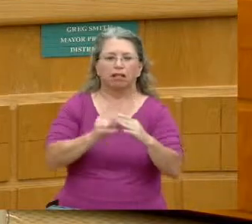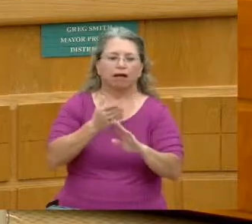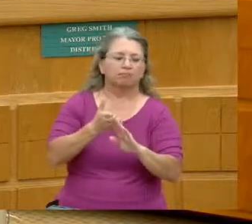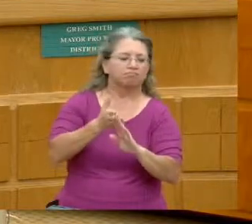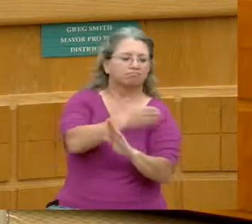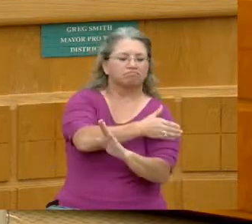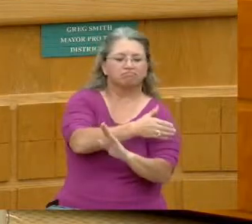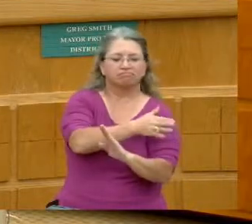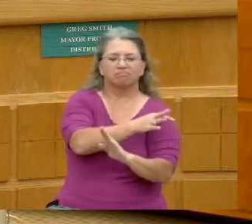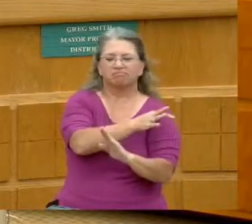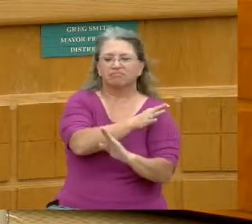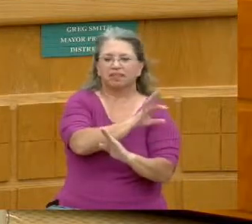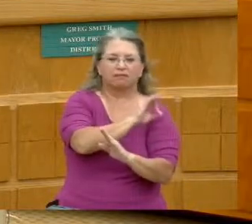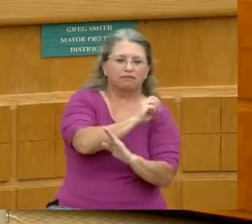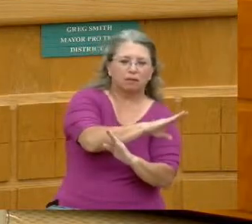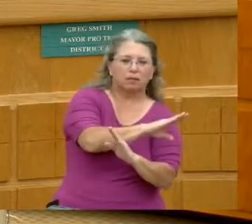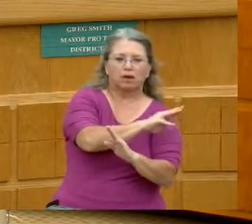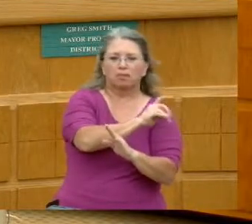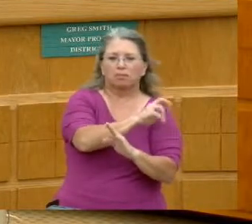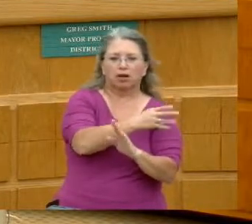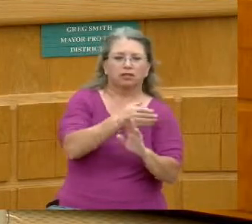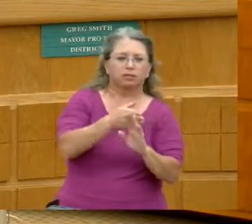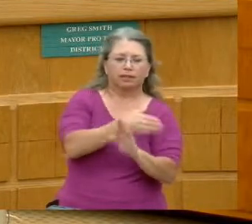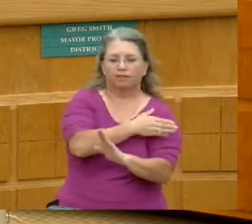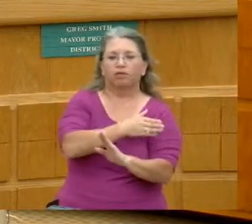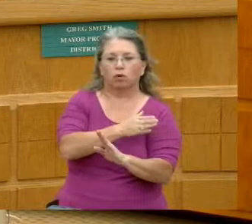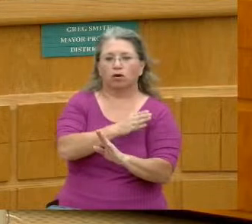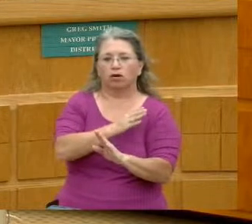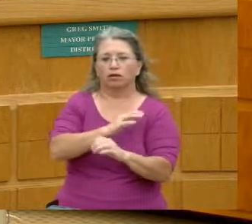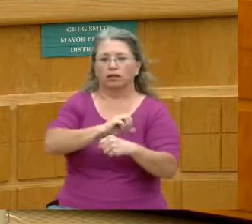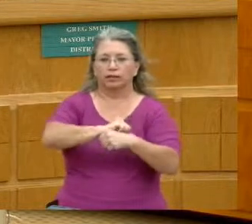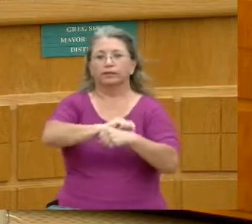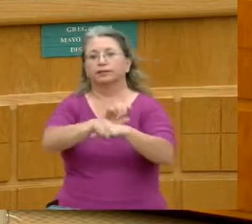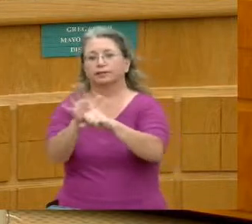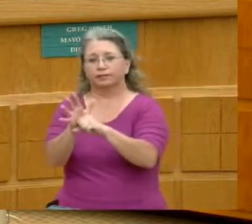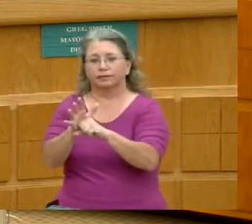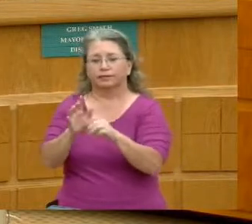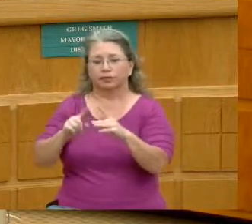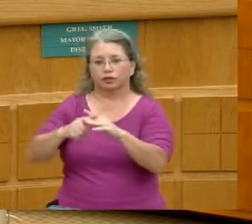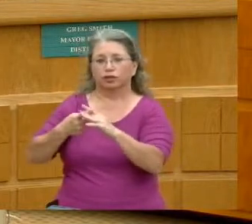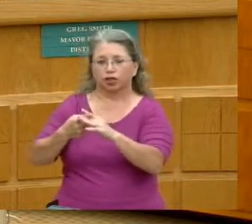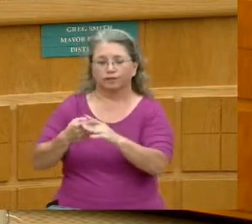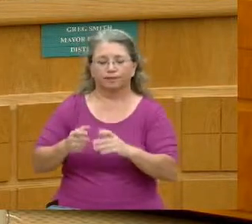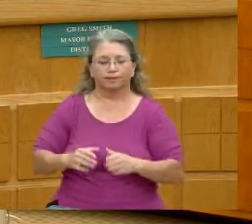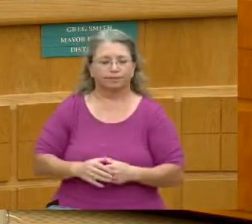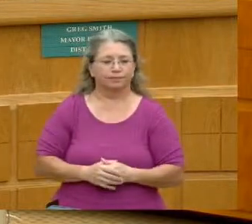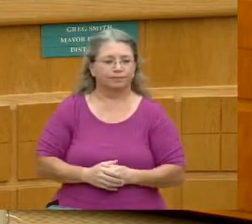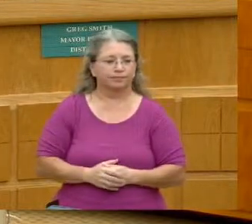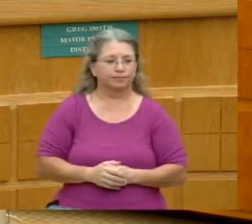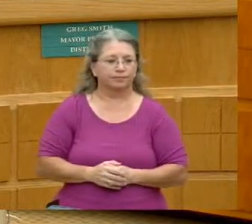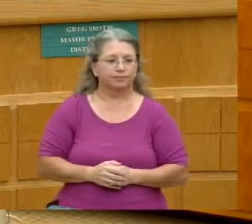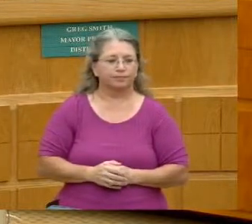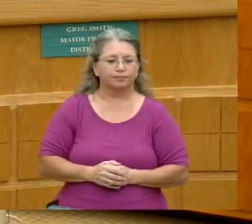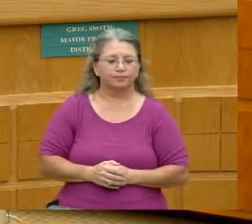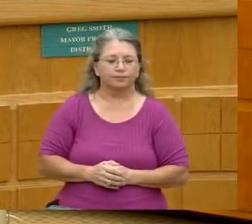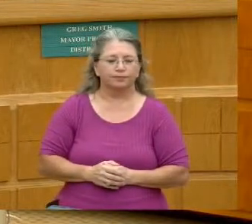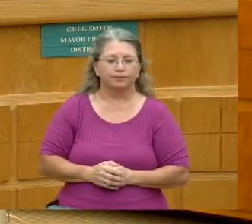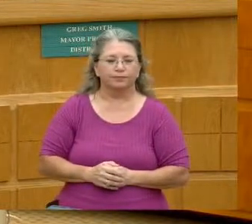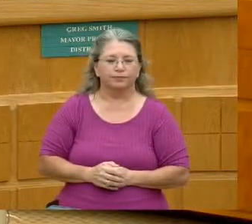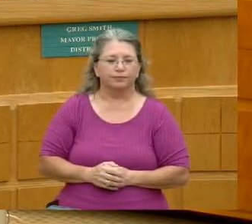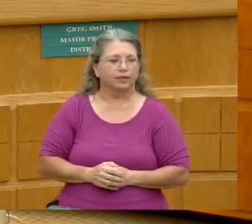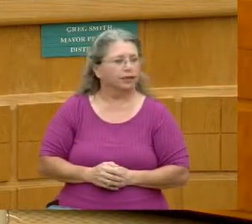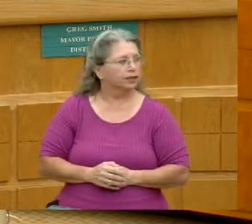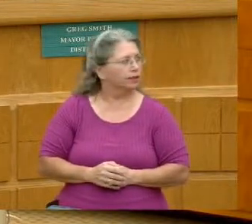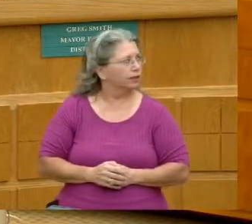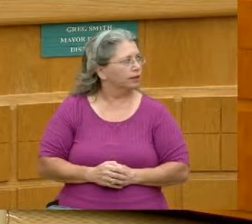and March before COVID-19 started, or at least before we realized that it started. Next one we're going to look at